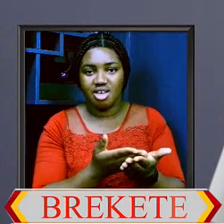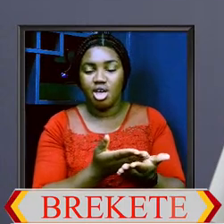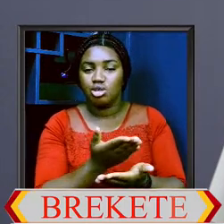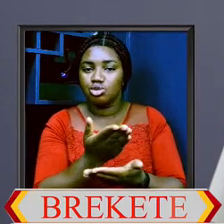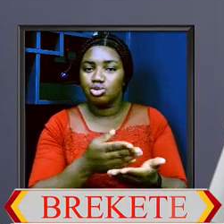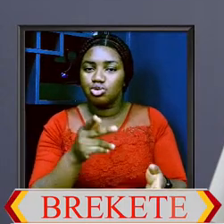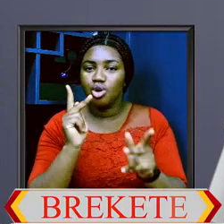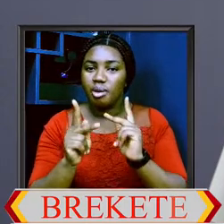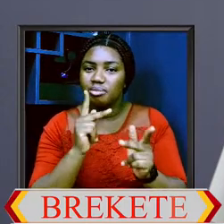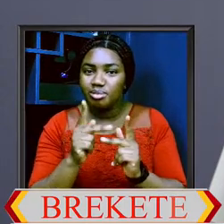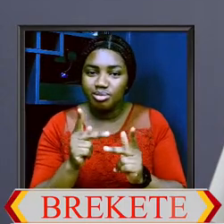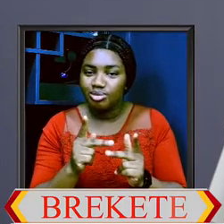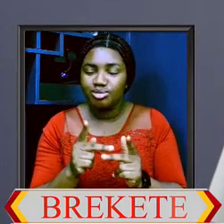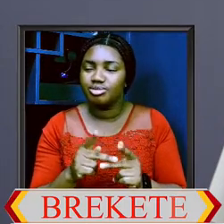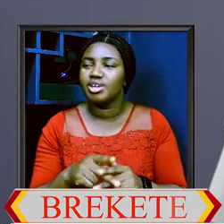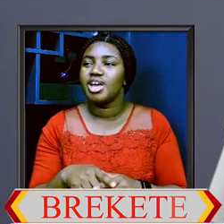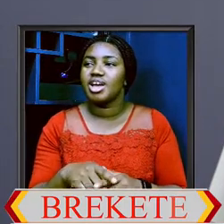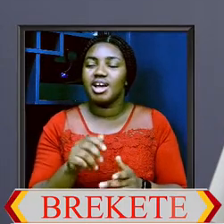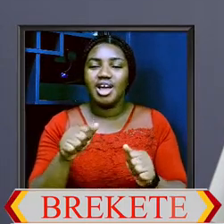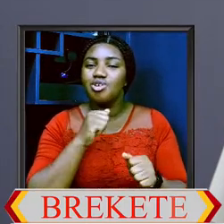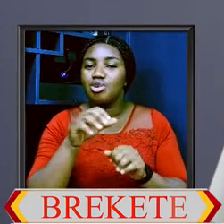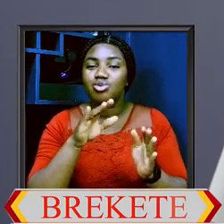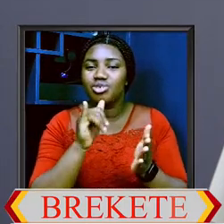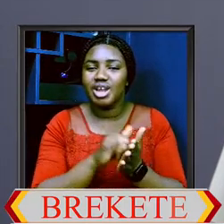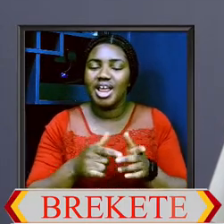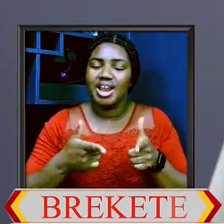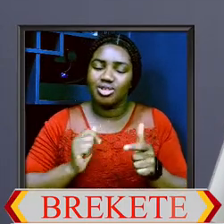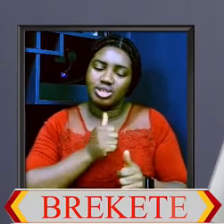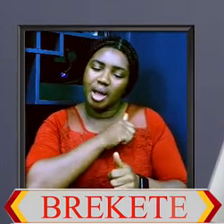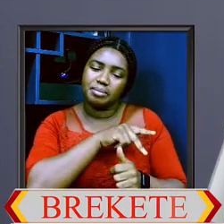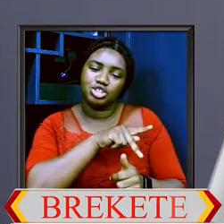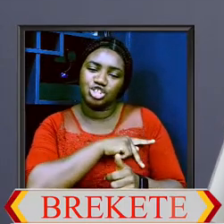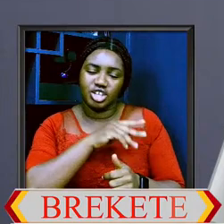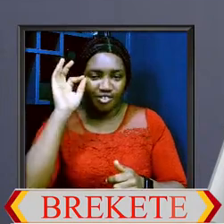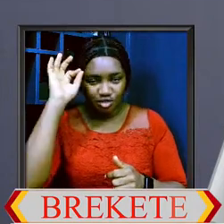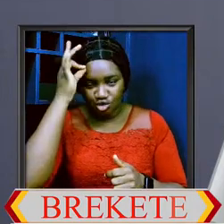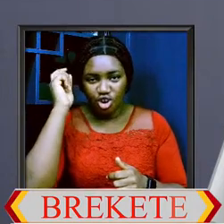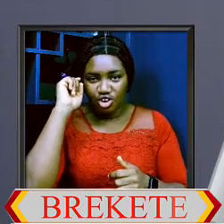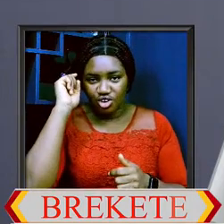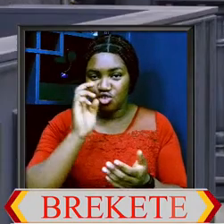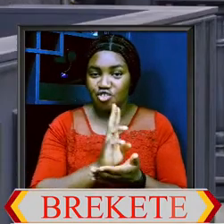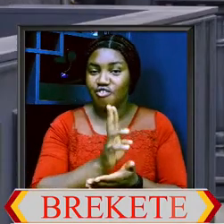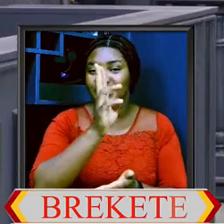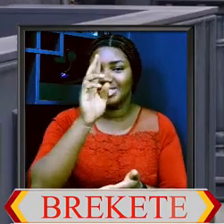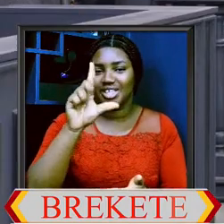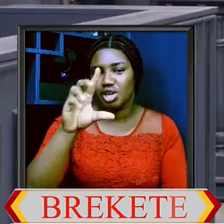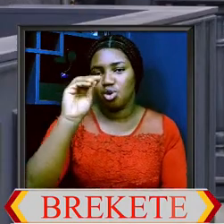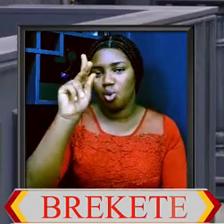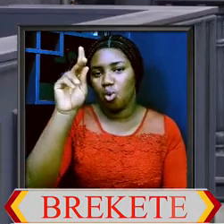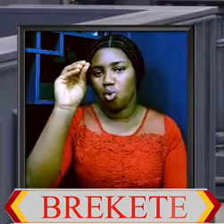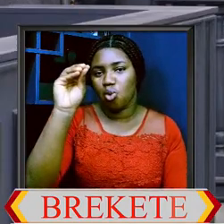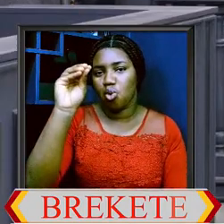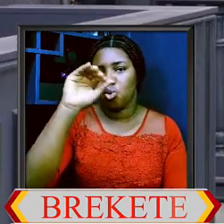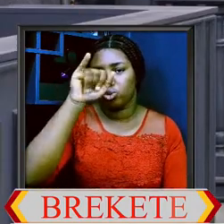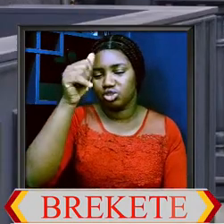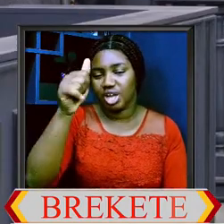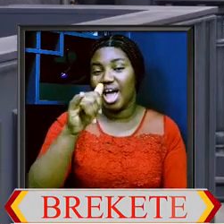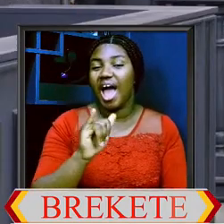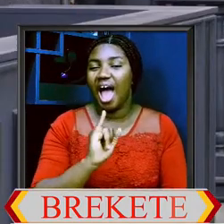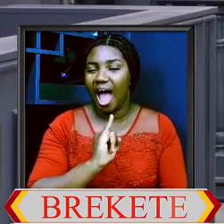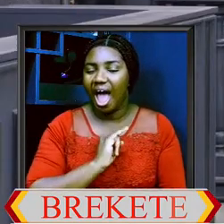they go let's appreciate Federal University lo I sure say that kind School tolerate